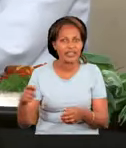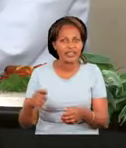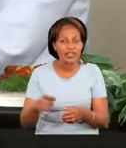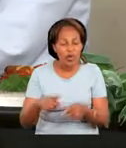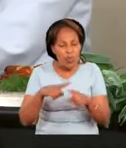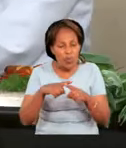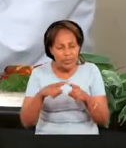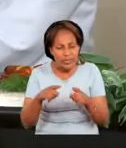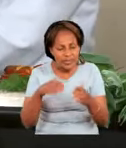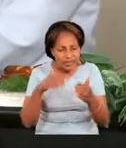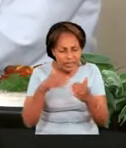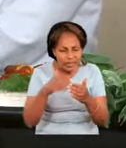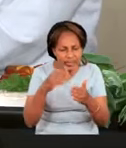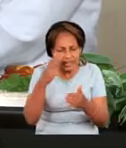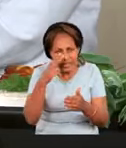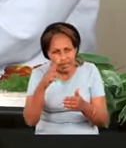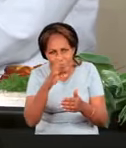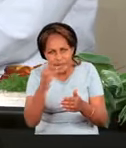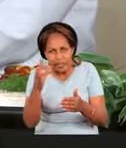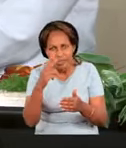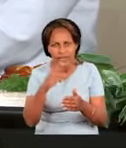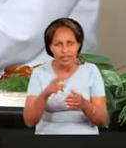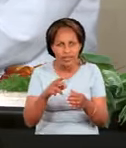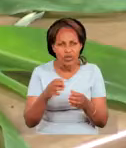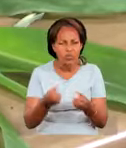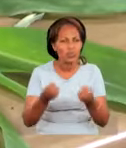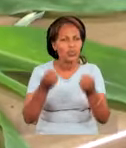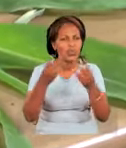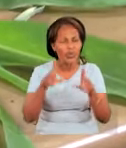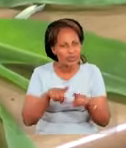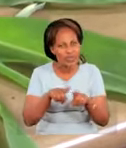But look closer. There are a lot of differences.